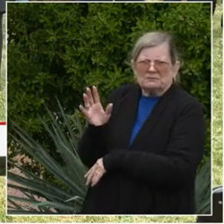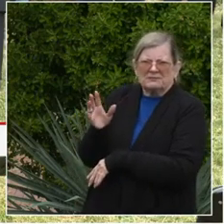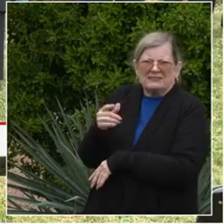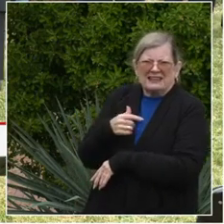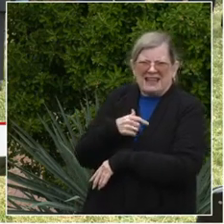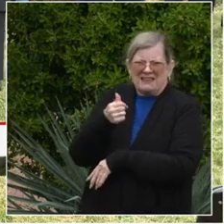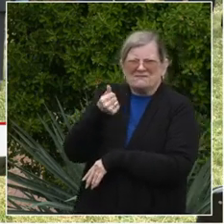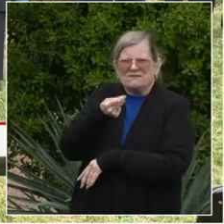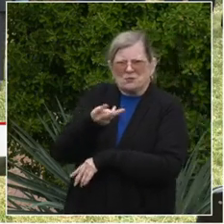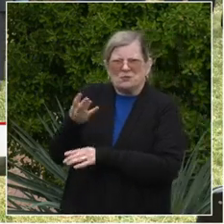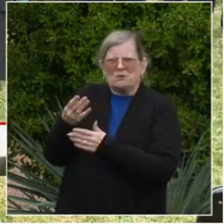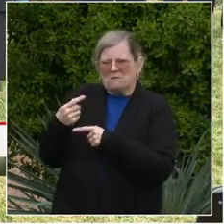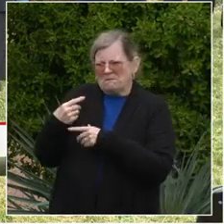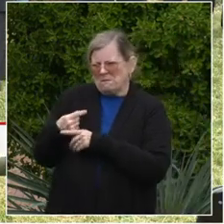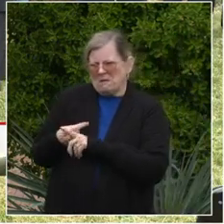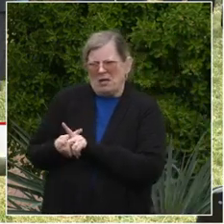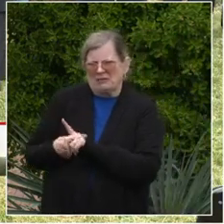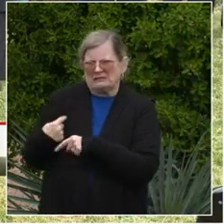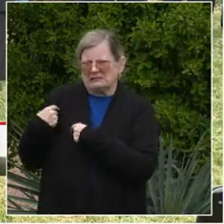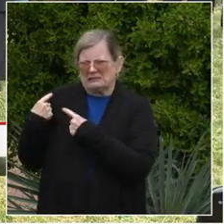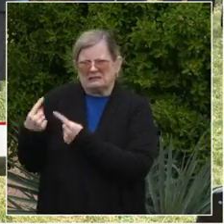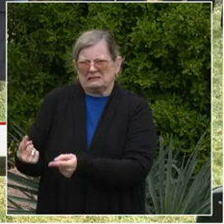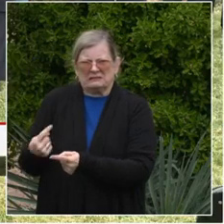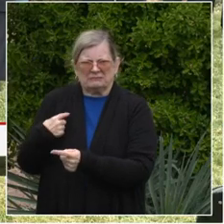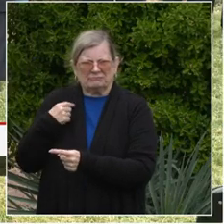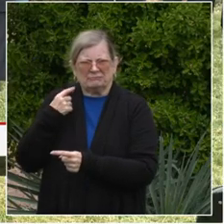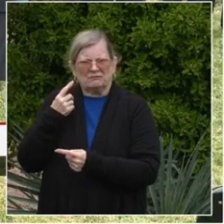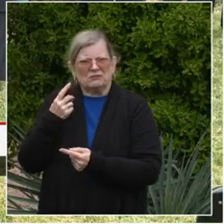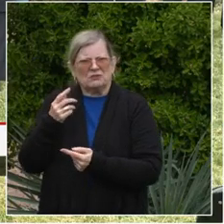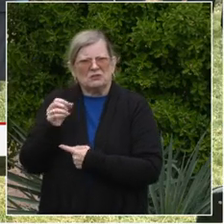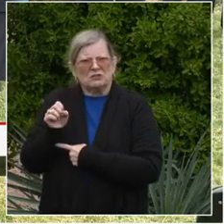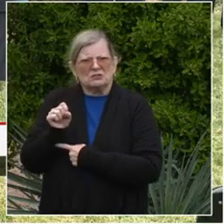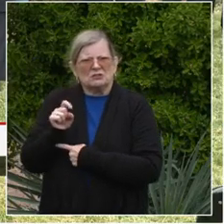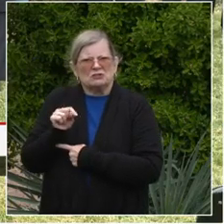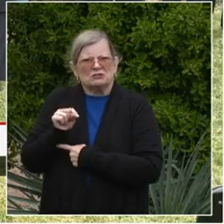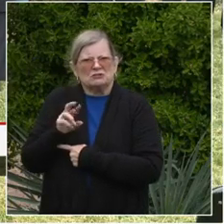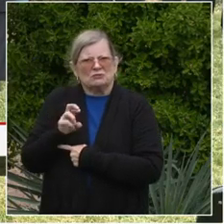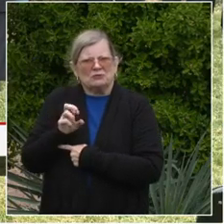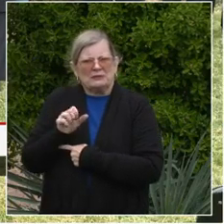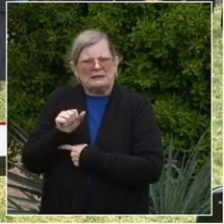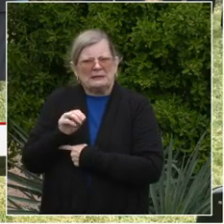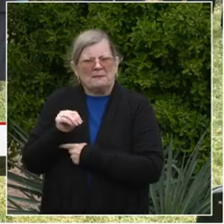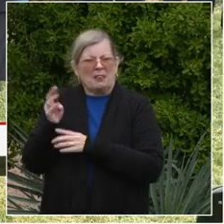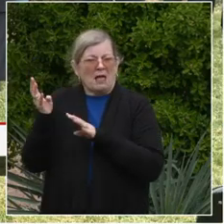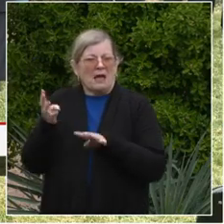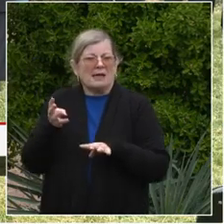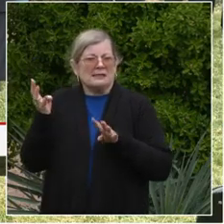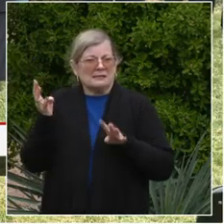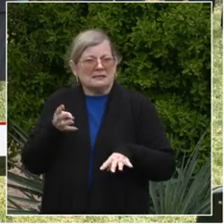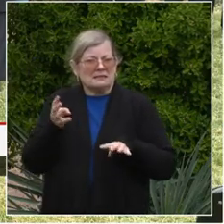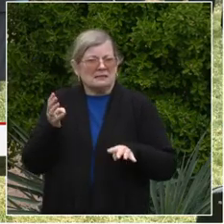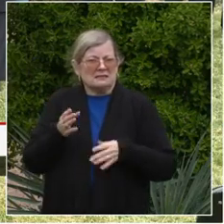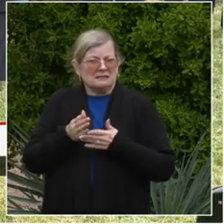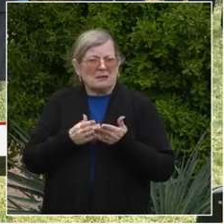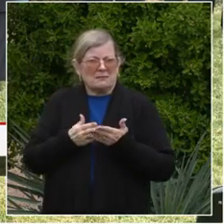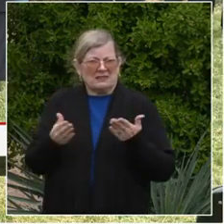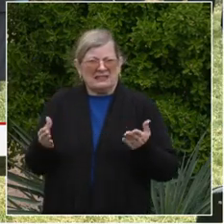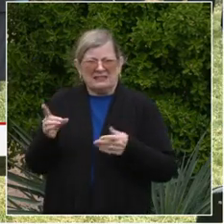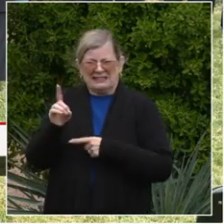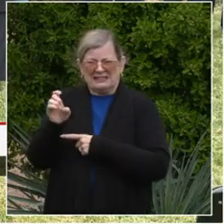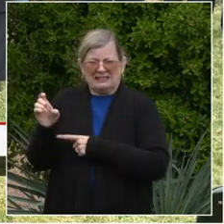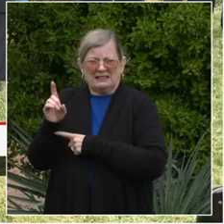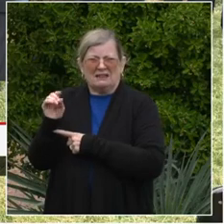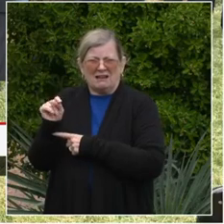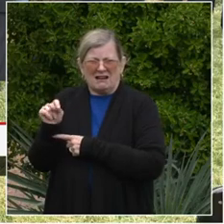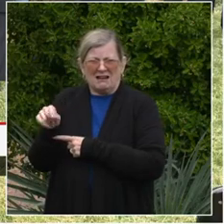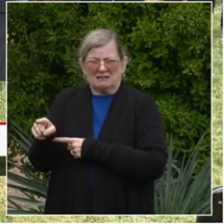now. We streamlined some processes at Ddot. And to be perfectly candid,